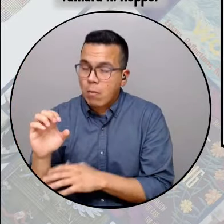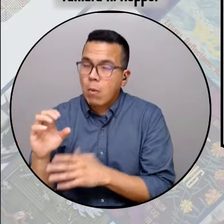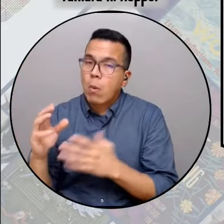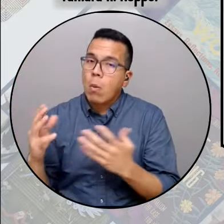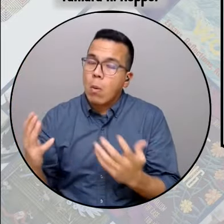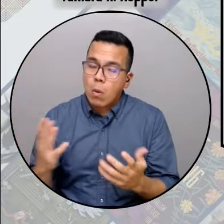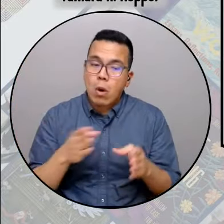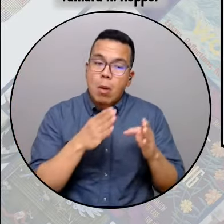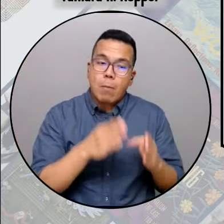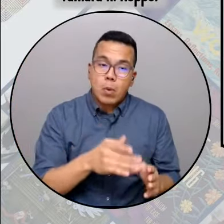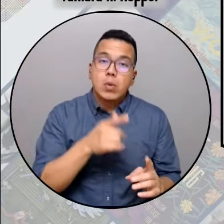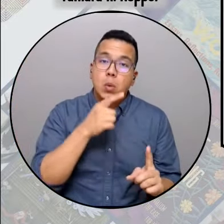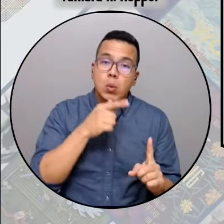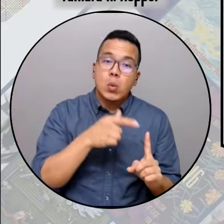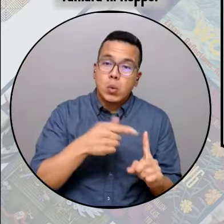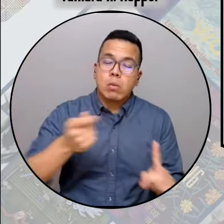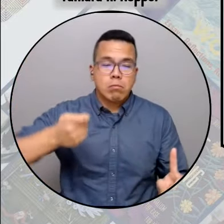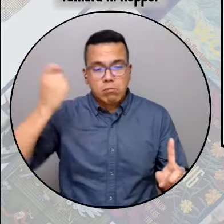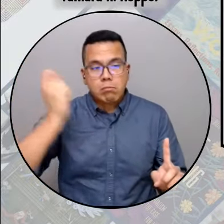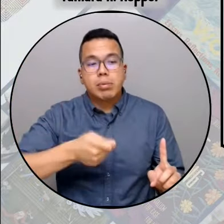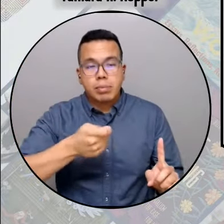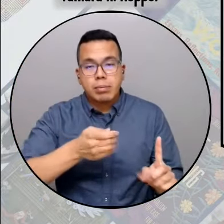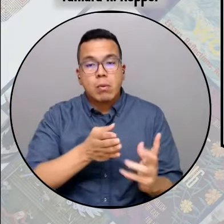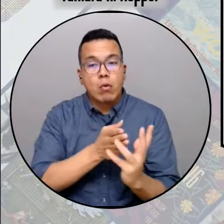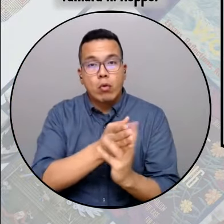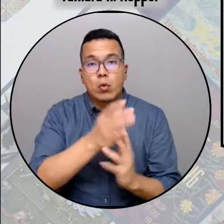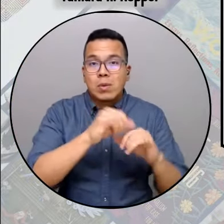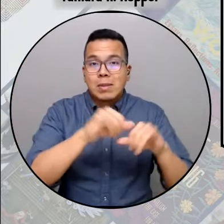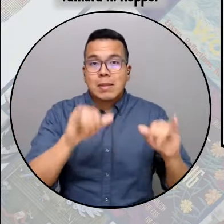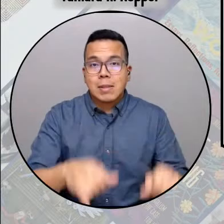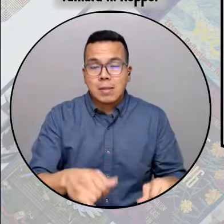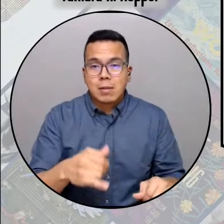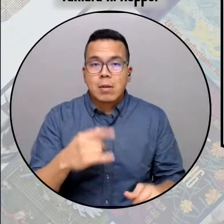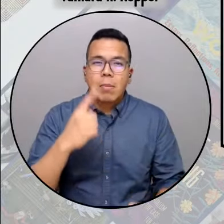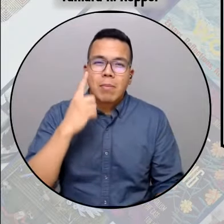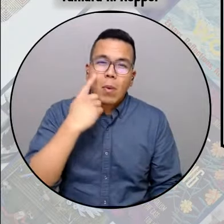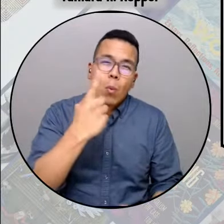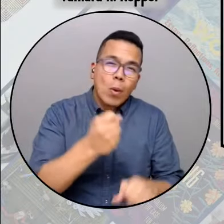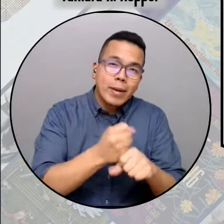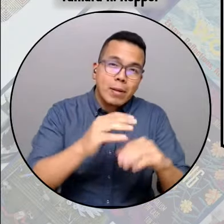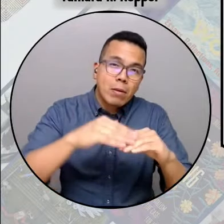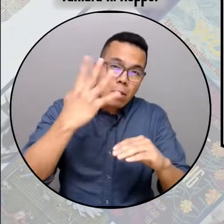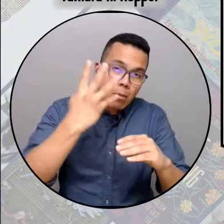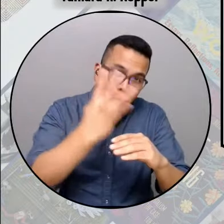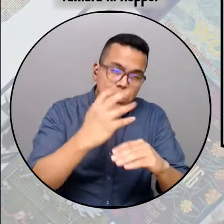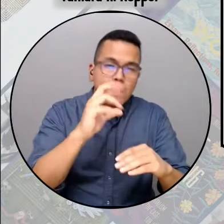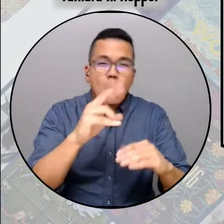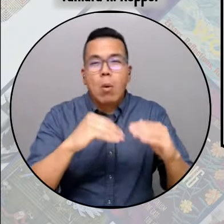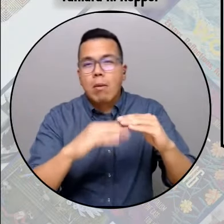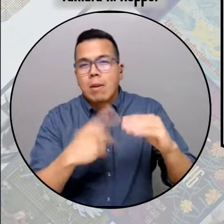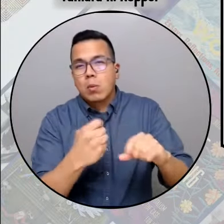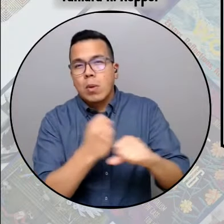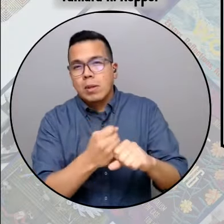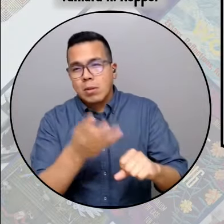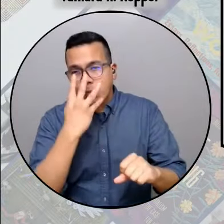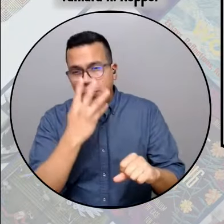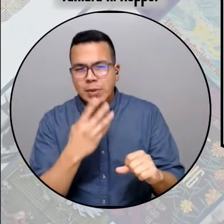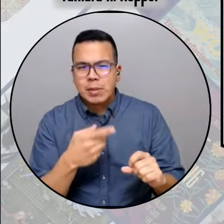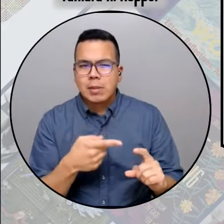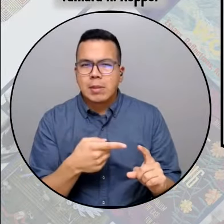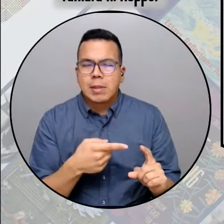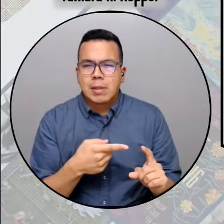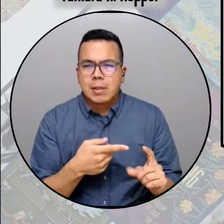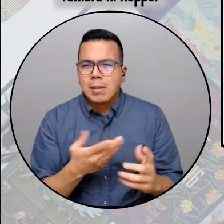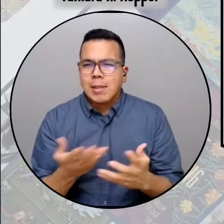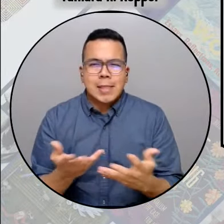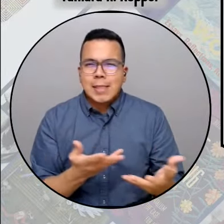system for a felony or for a misdemeanor that's not immigration violation, right? And so this is something,